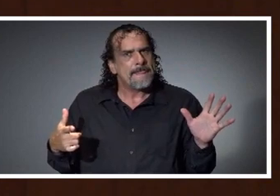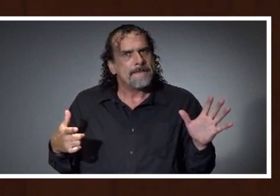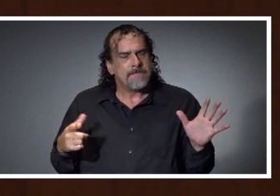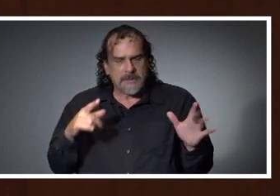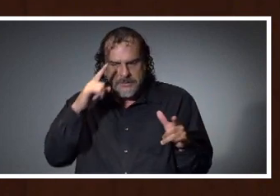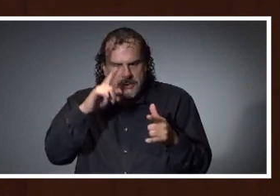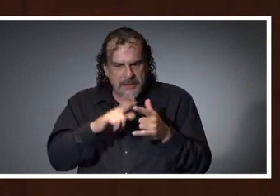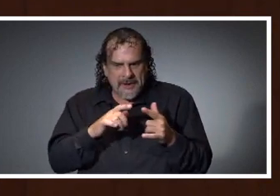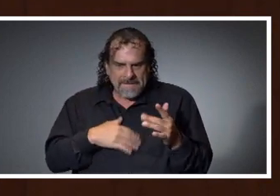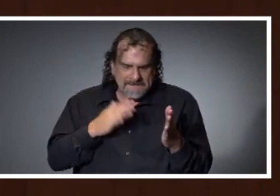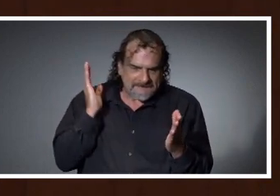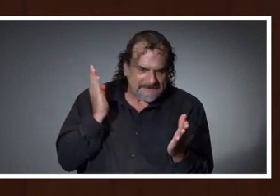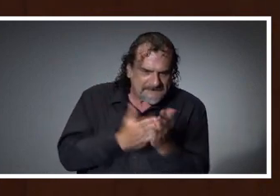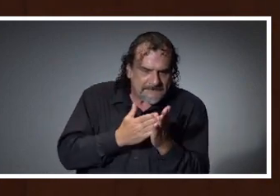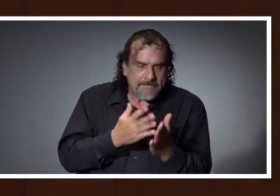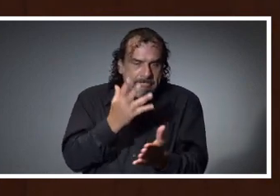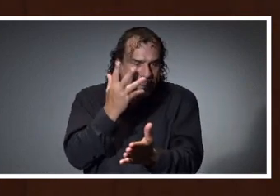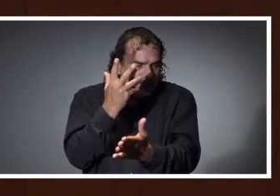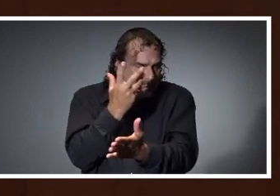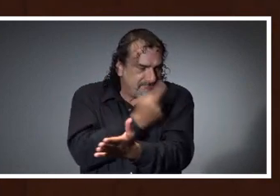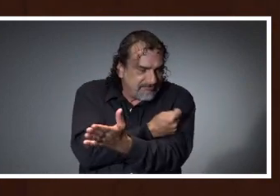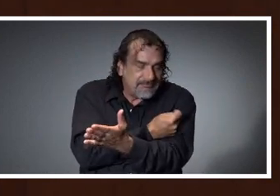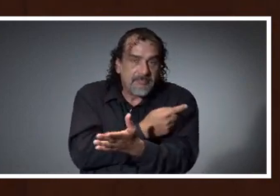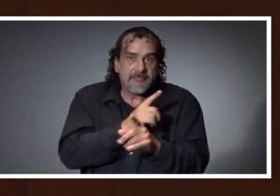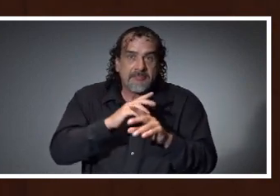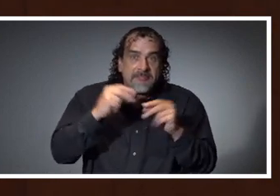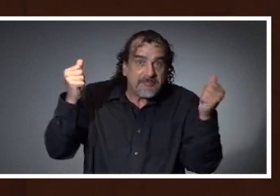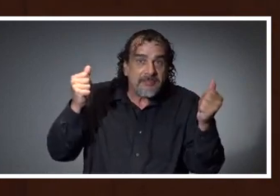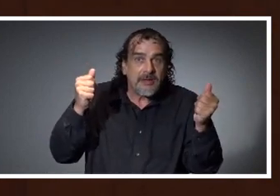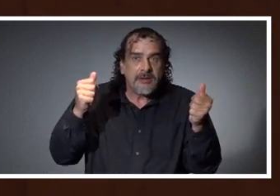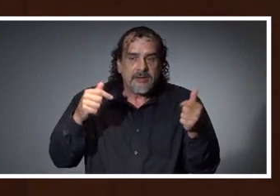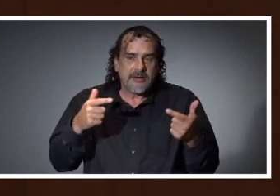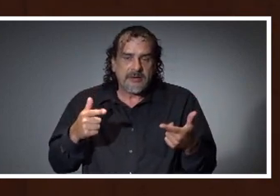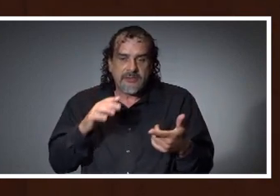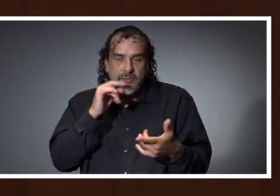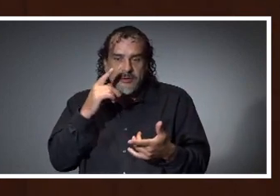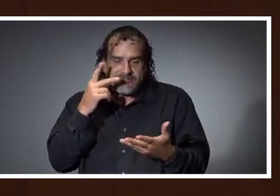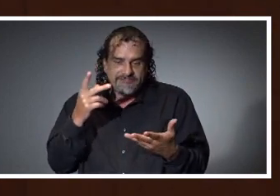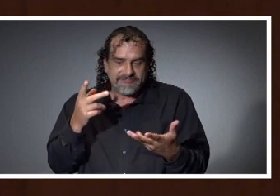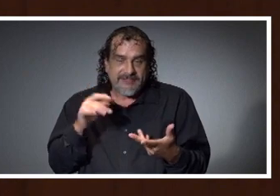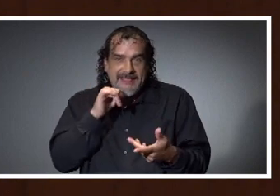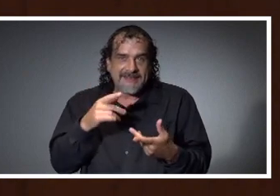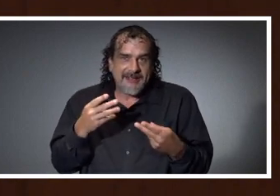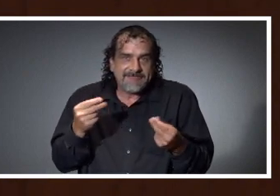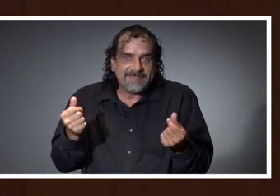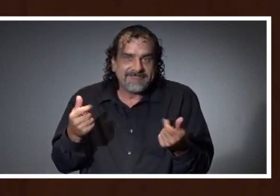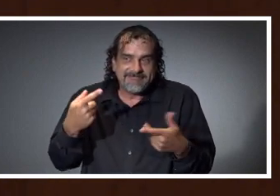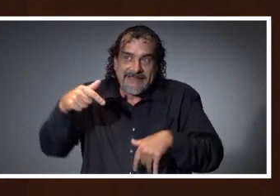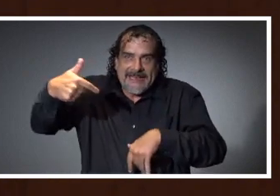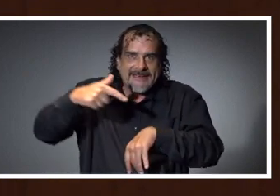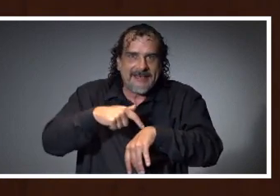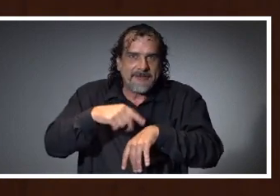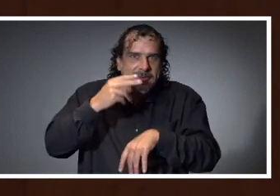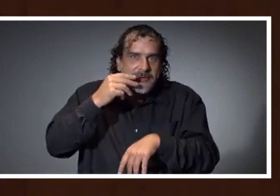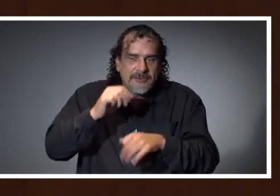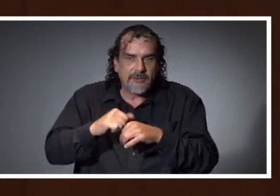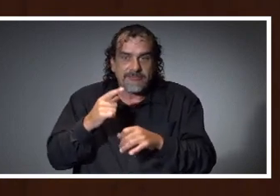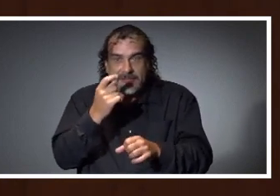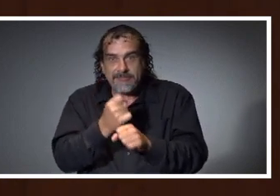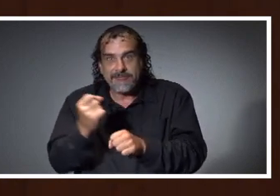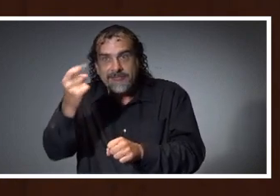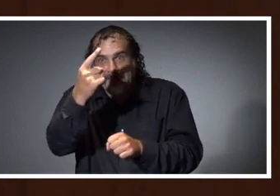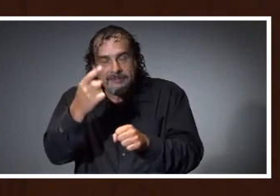vaccine, we're not likely to see the end of this, and so we're going to look into the next year, right? So let's have the long view, be patient. and